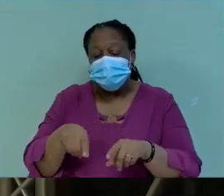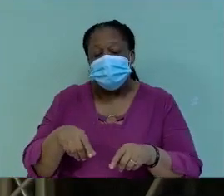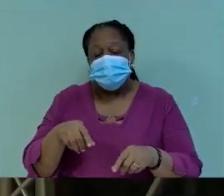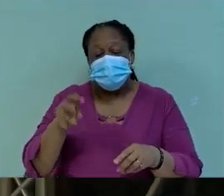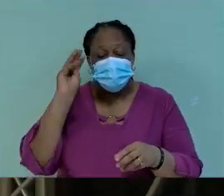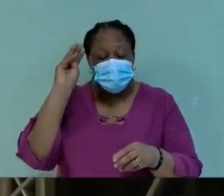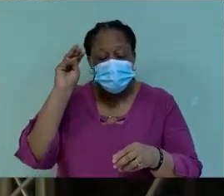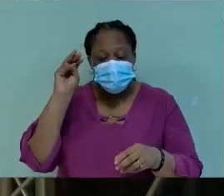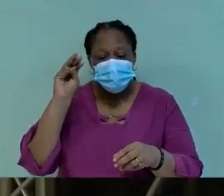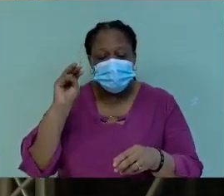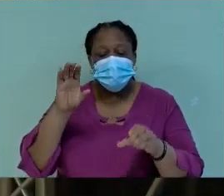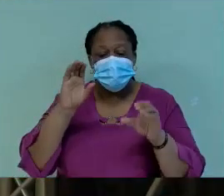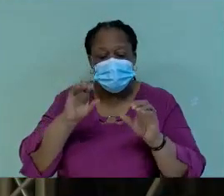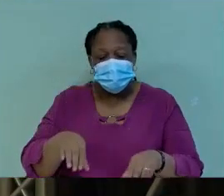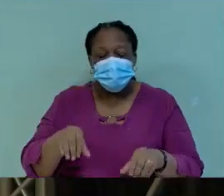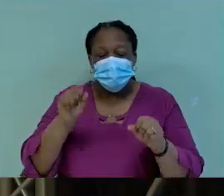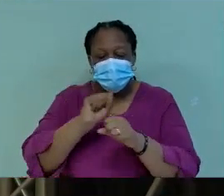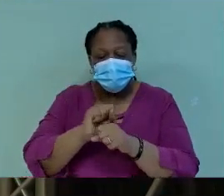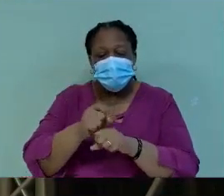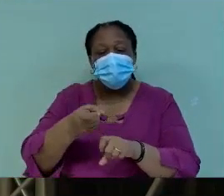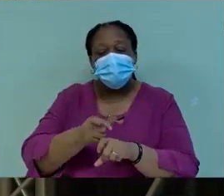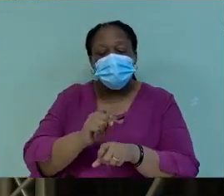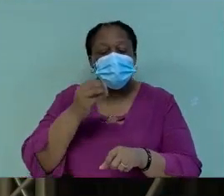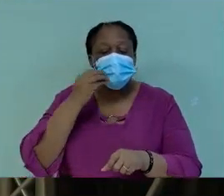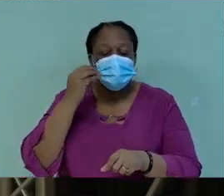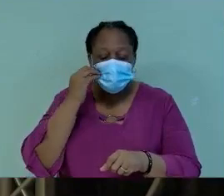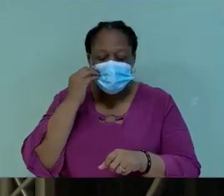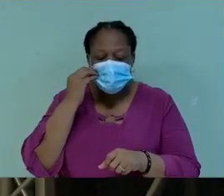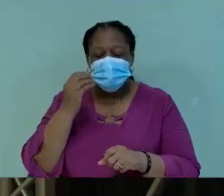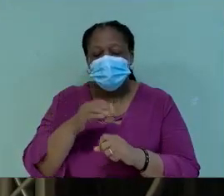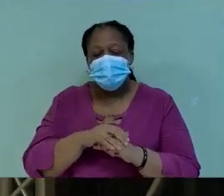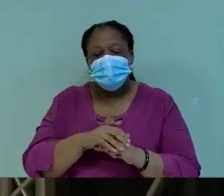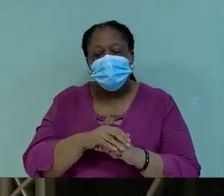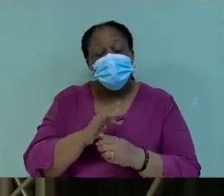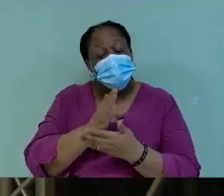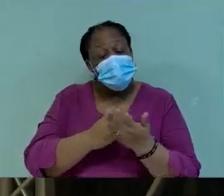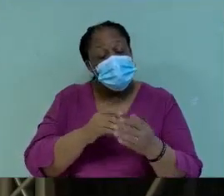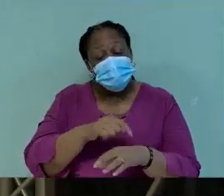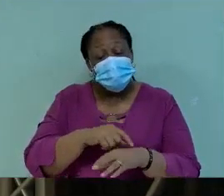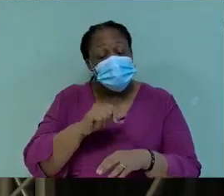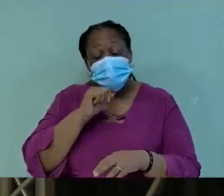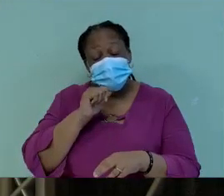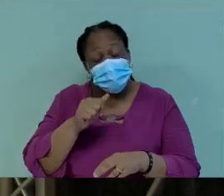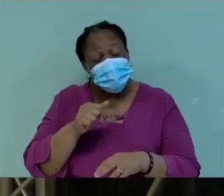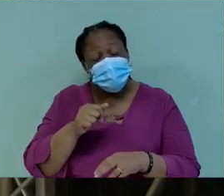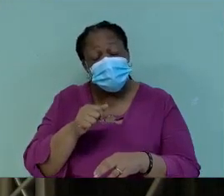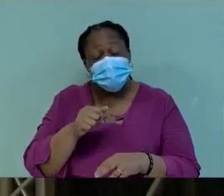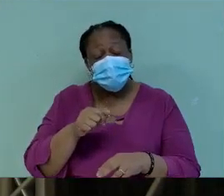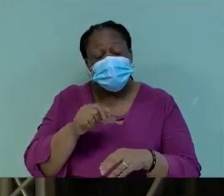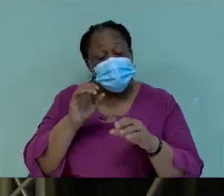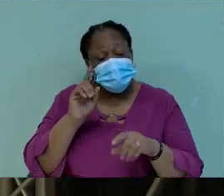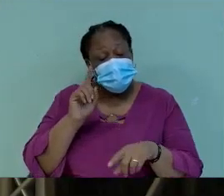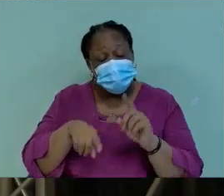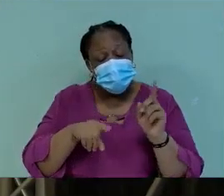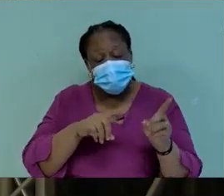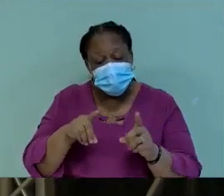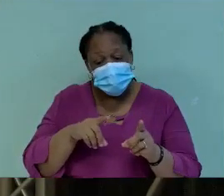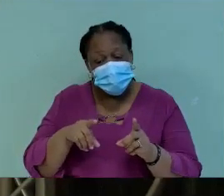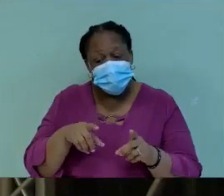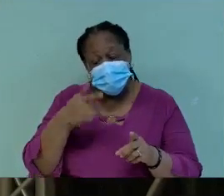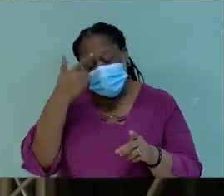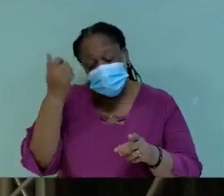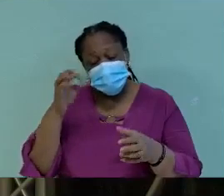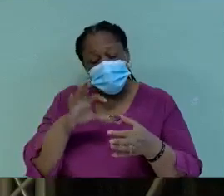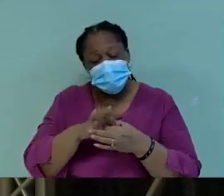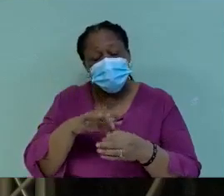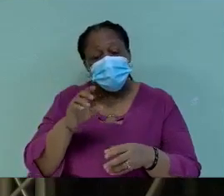home. Sometimes working from home will not be possible due to the nature of the work.